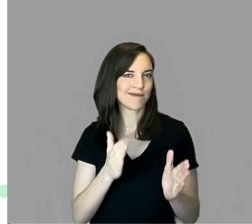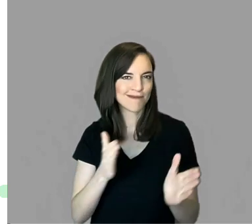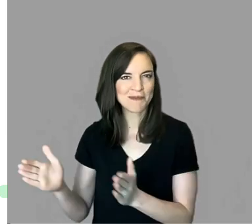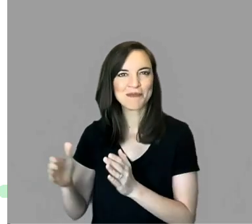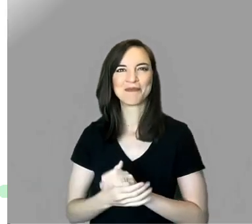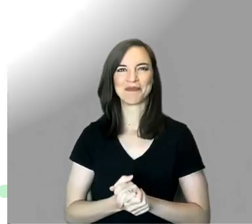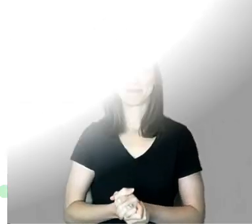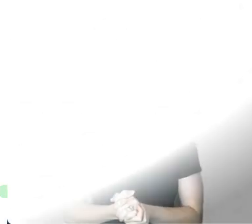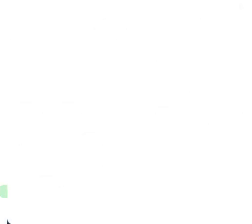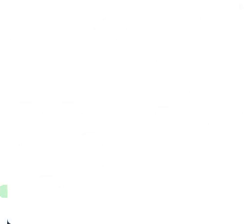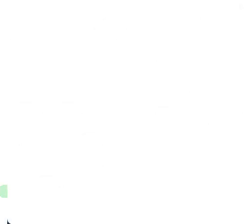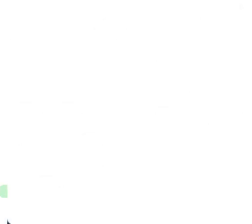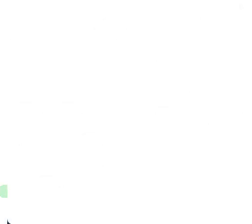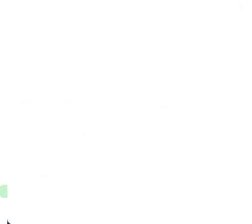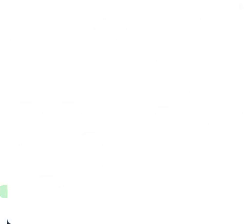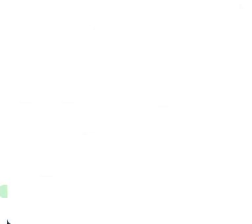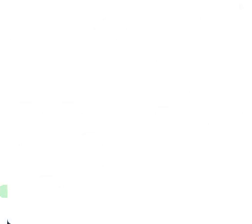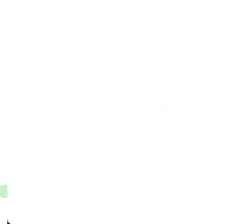plans.